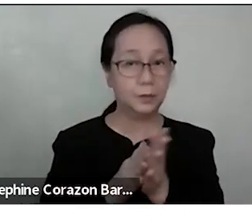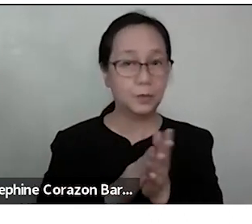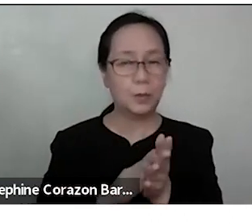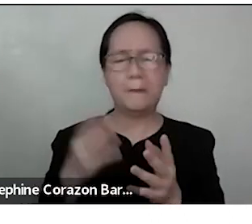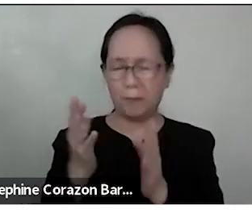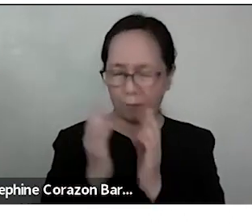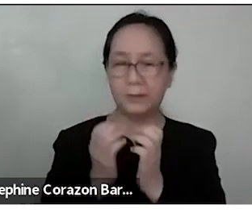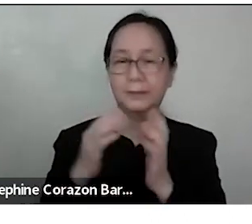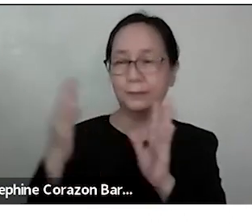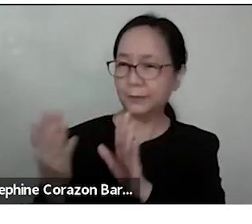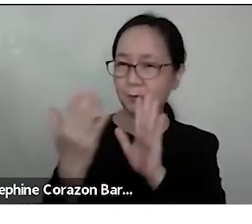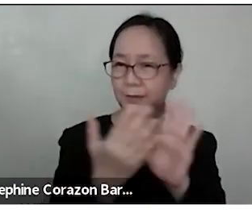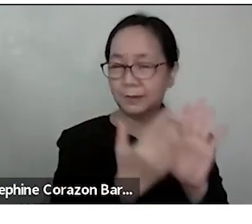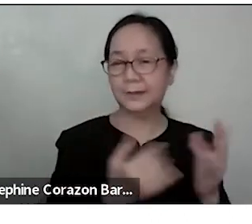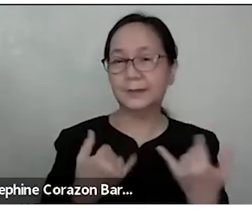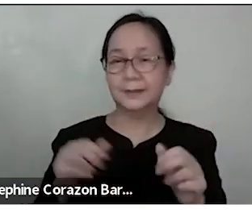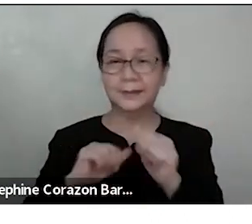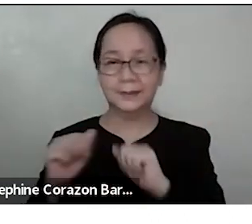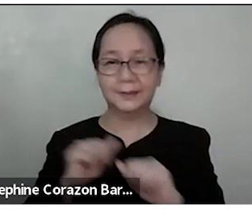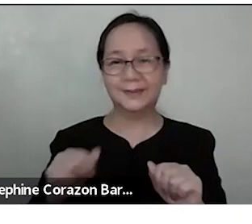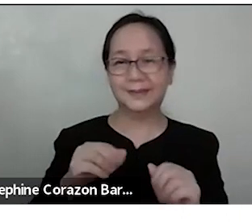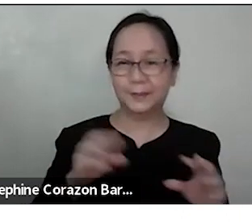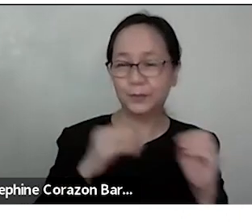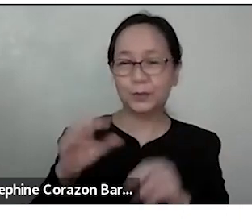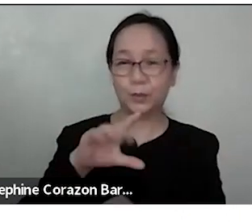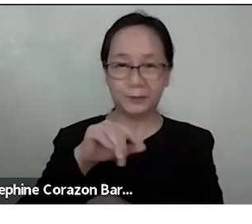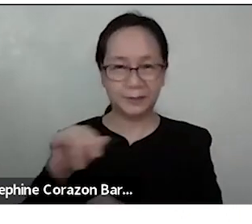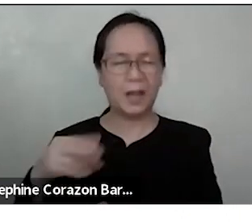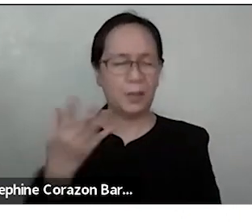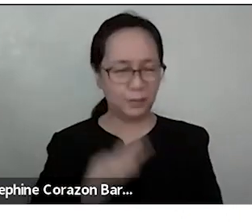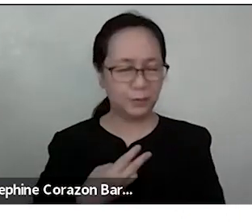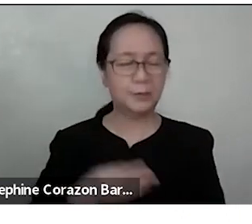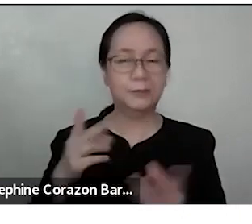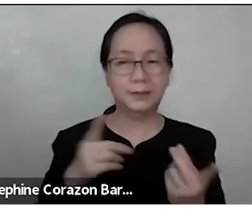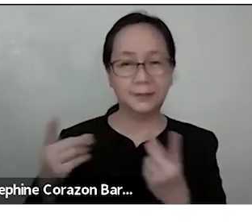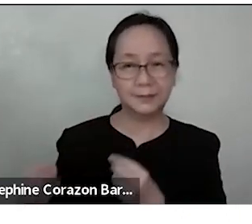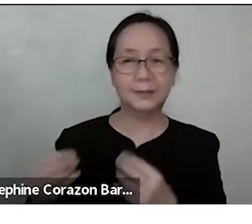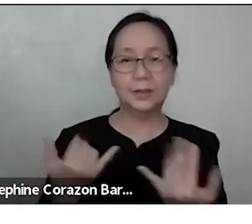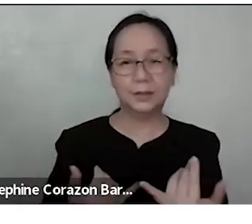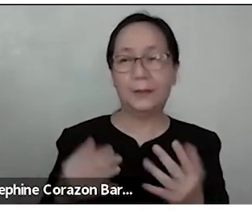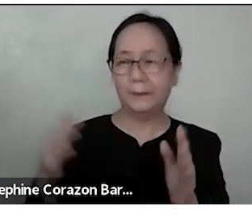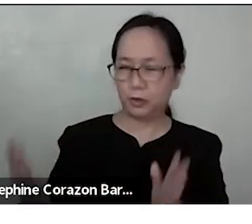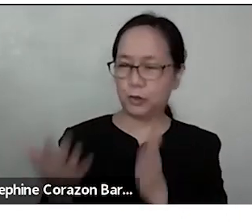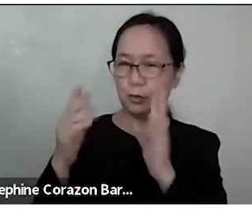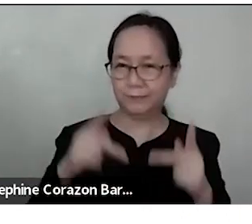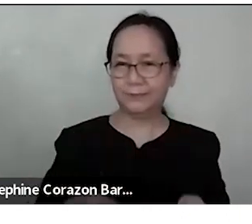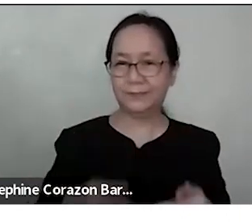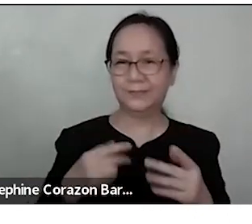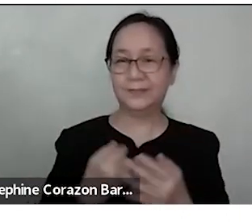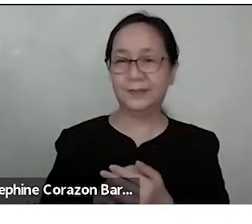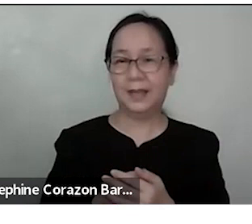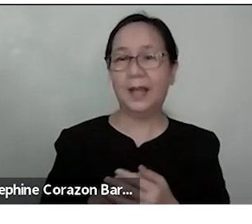face-to-face activities. They put comments in our evaluation form saying that I wish we could have done this in person, or I